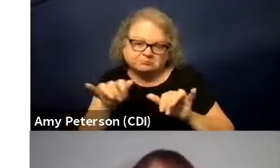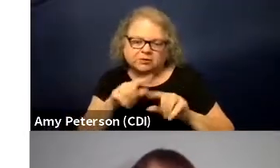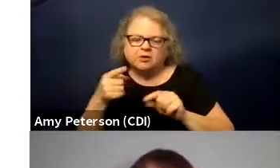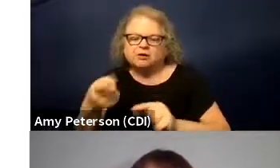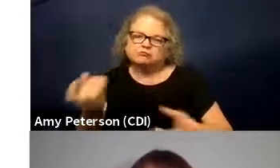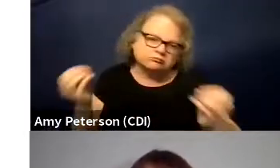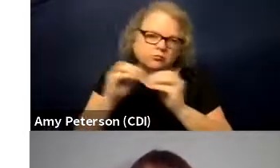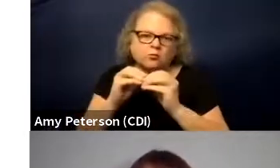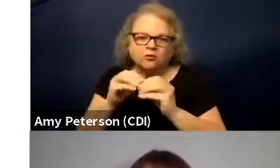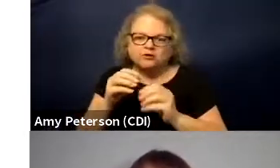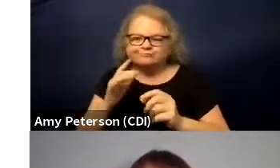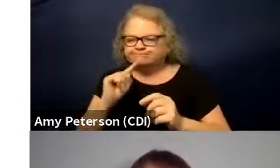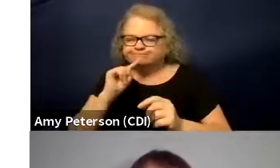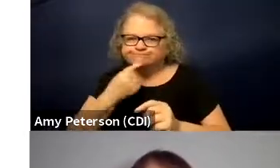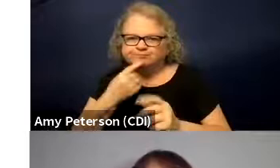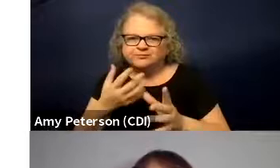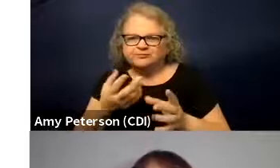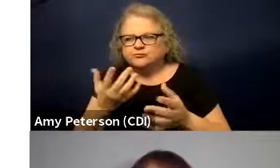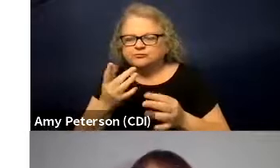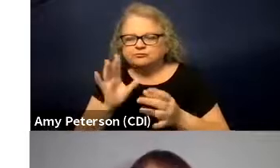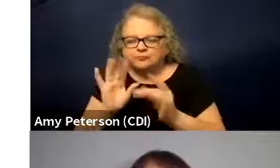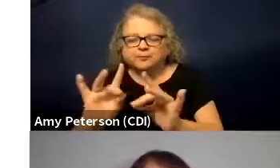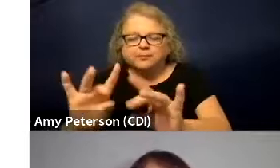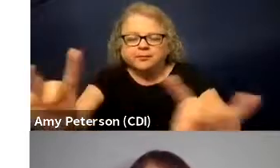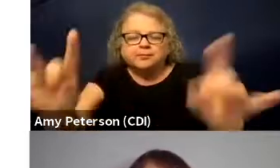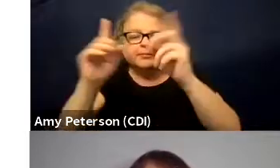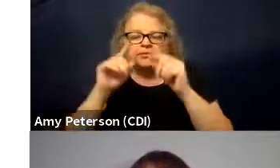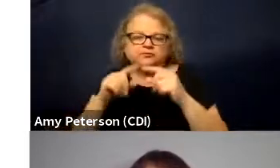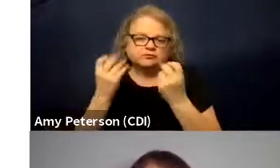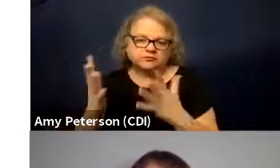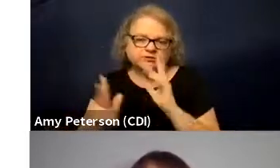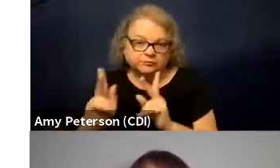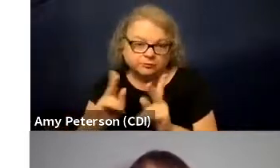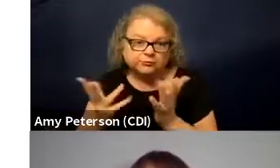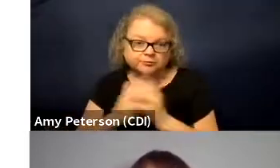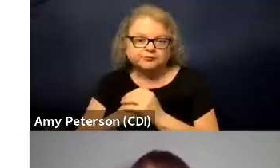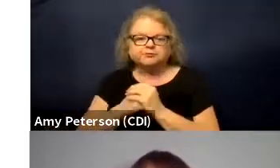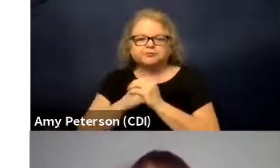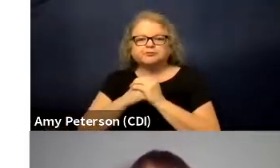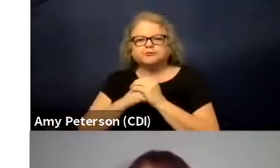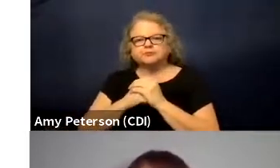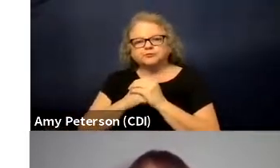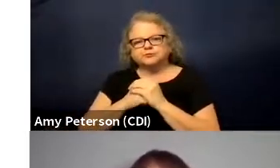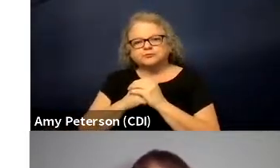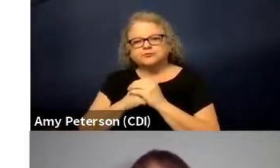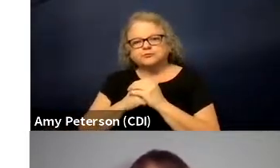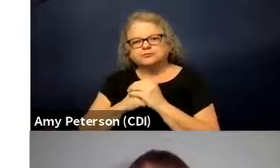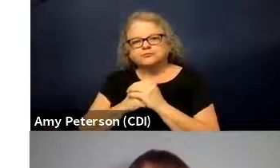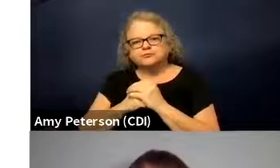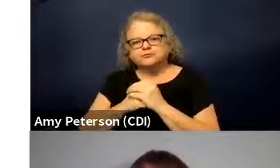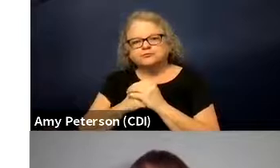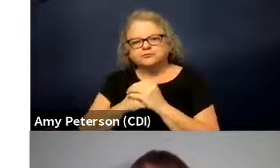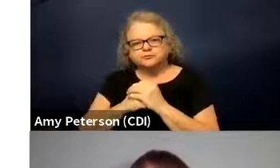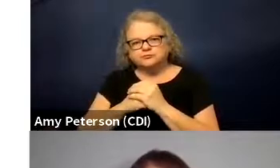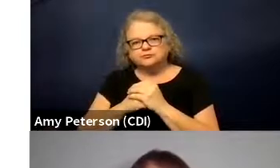The other important thing to know is that the vaccines all work against the Delta variant. They work against all